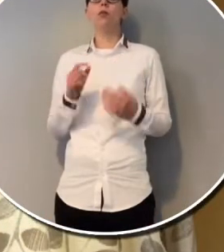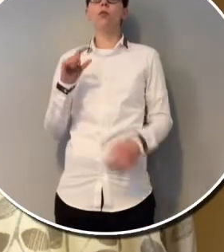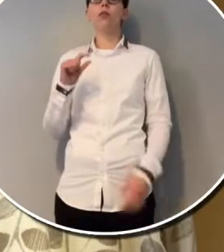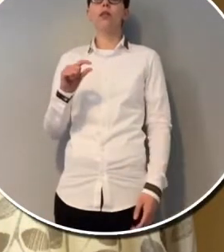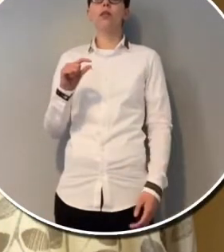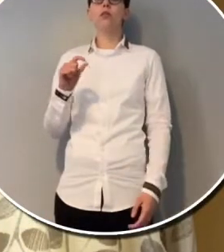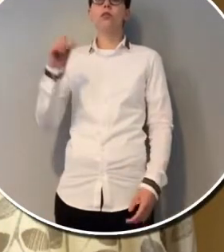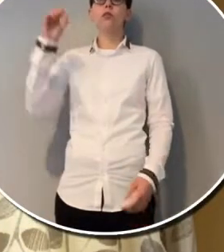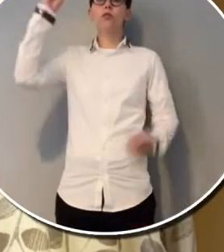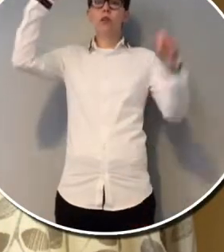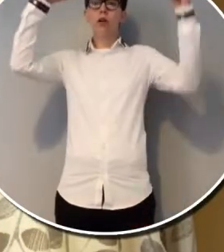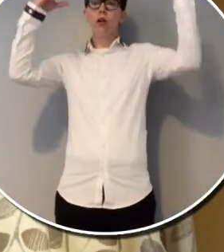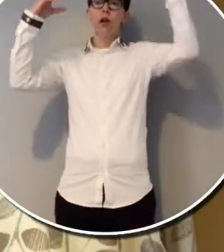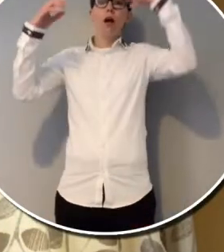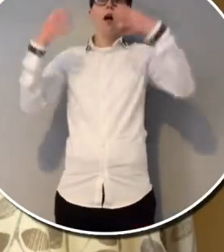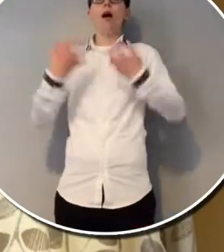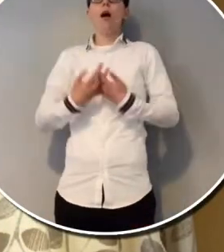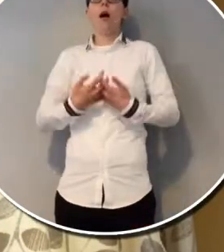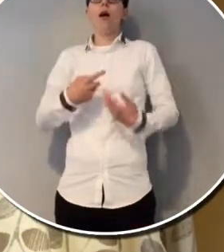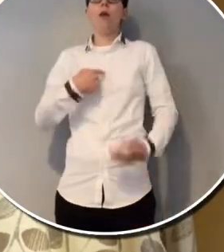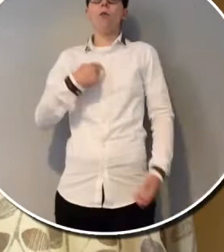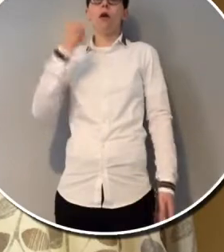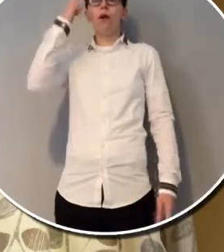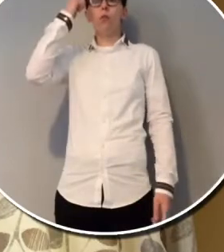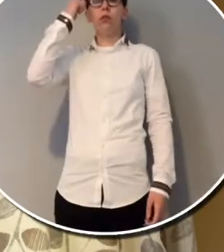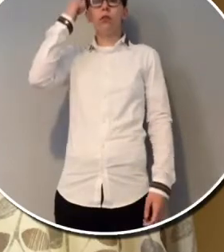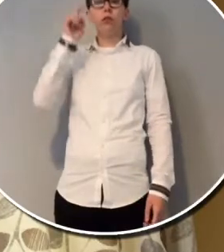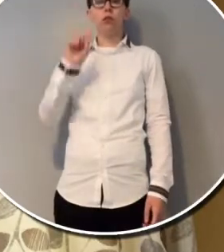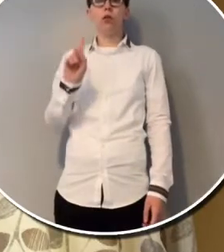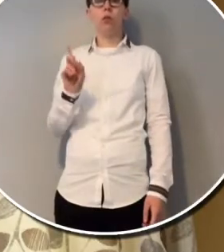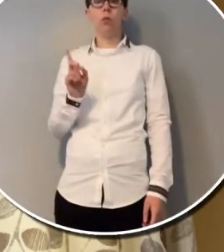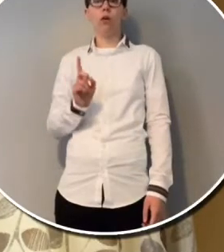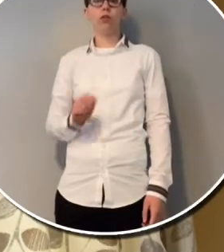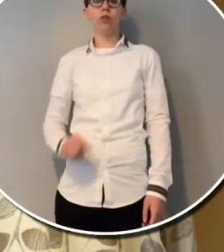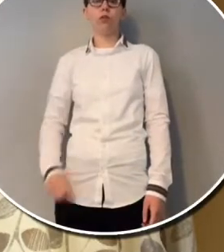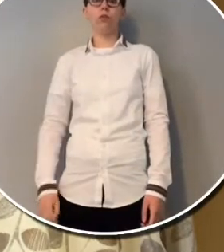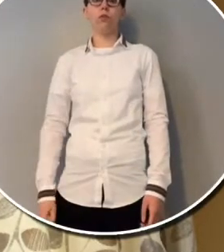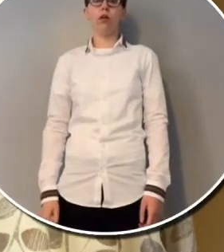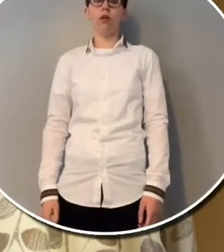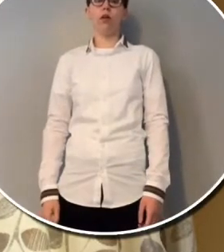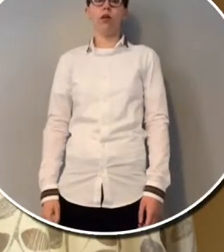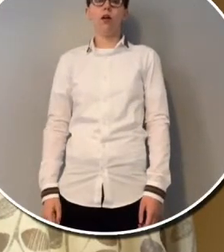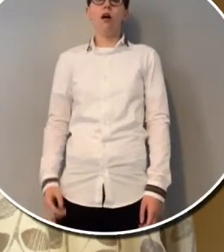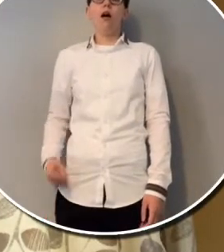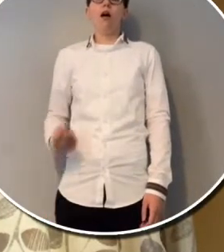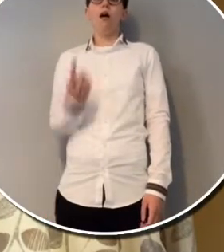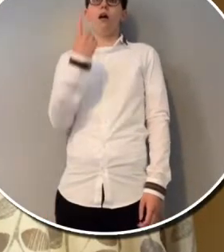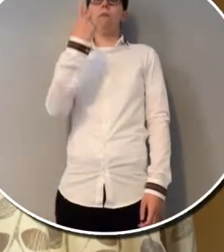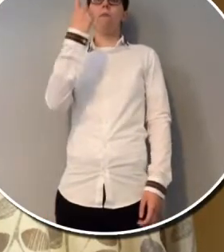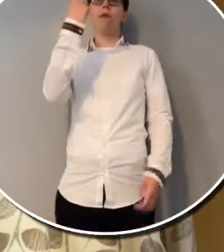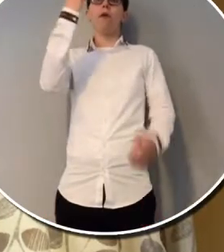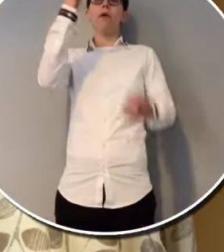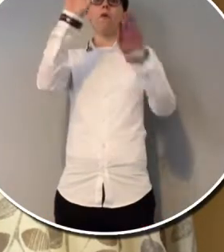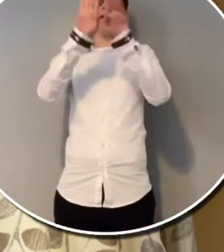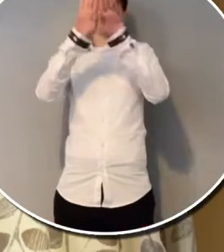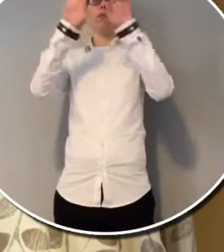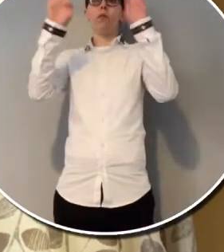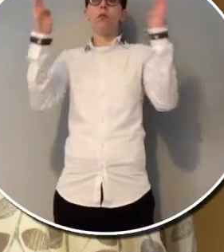wonder what you are. Up above the world so